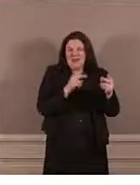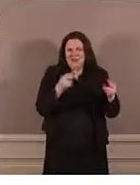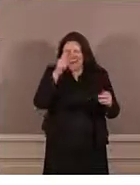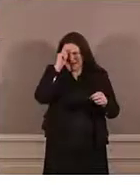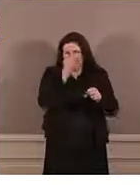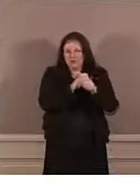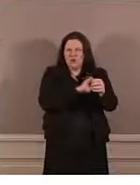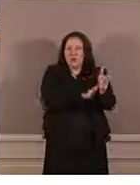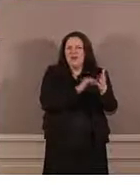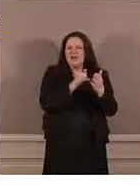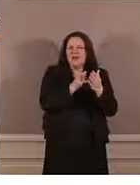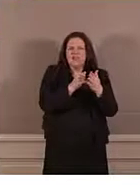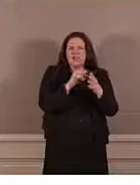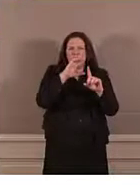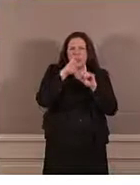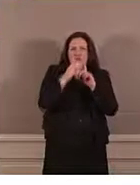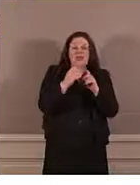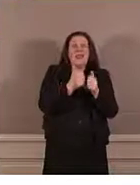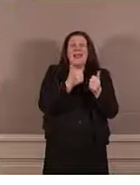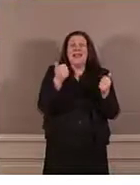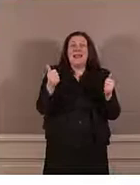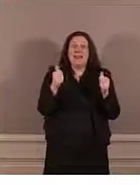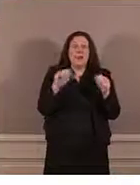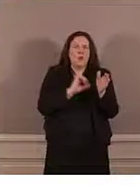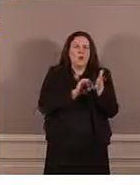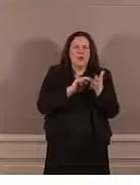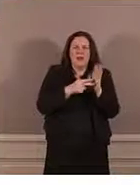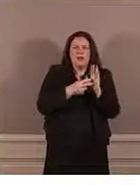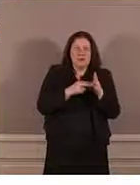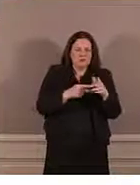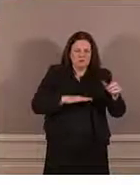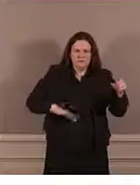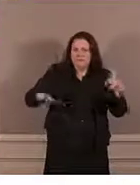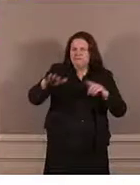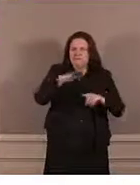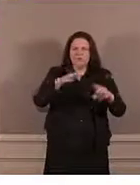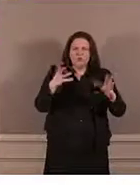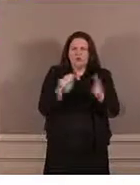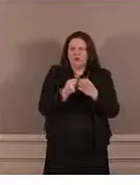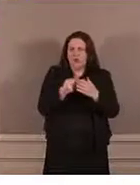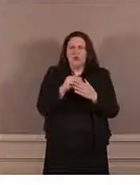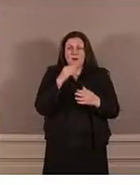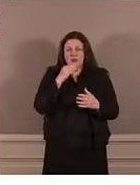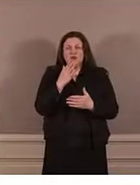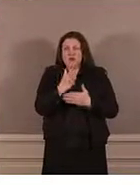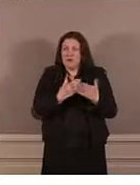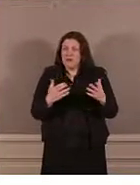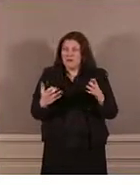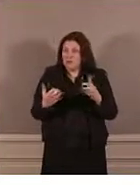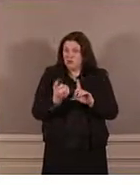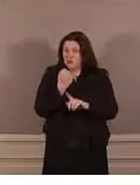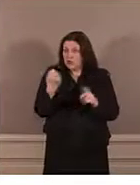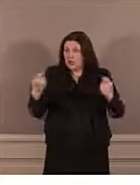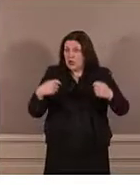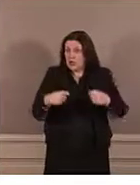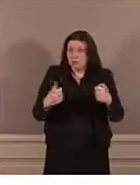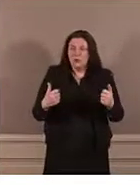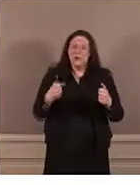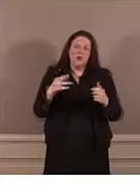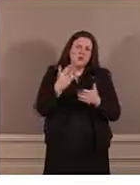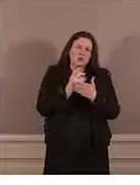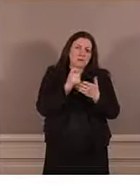as well. In any organisation, when you have a group of people together delivering services, things can be shared successes or shared failures.